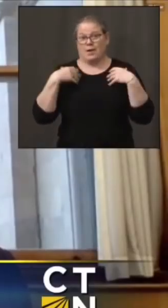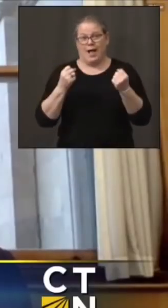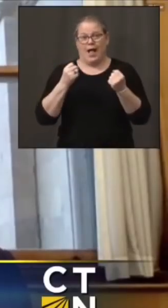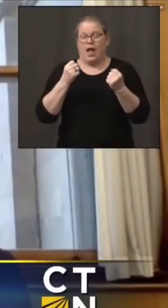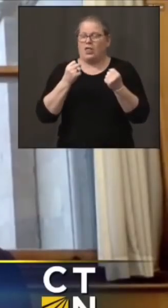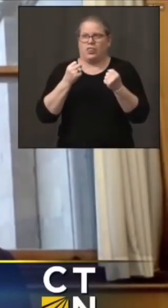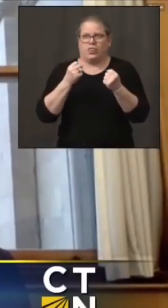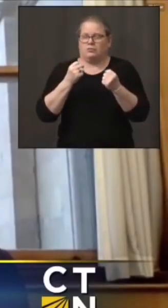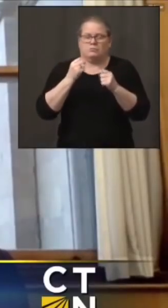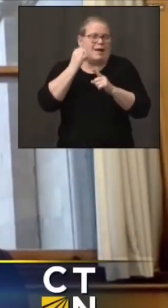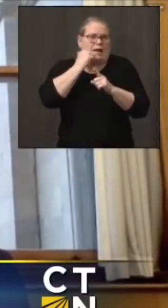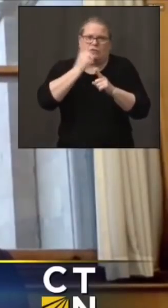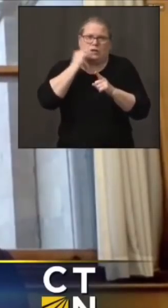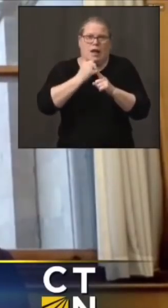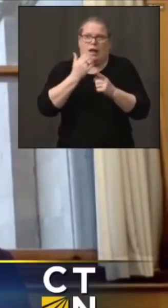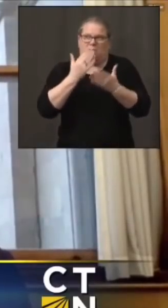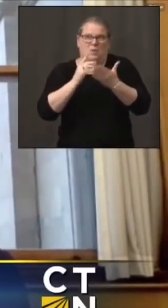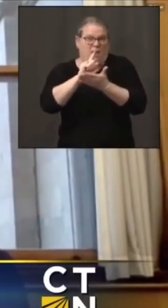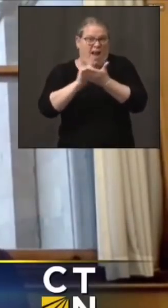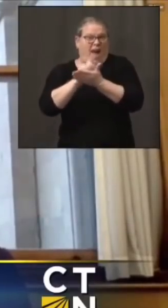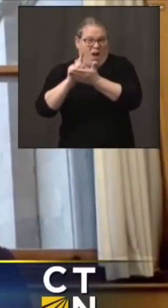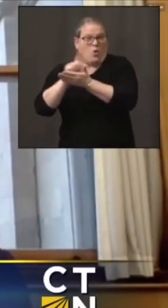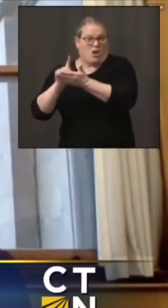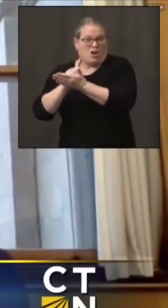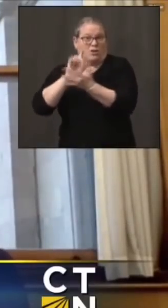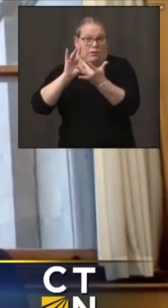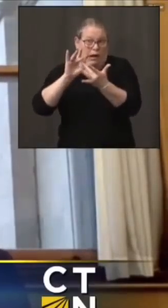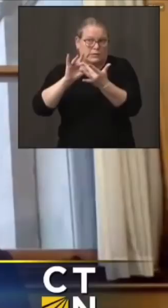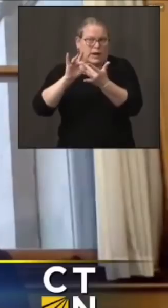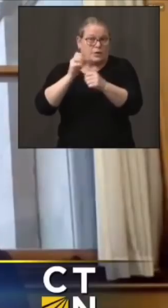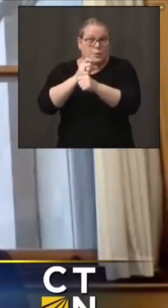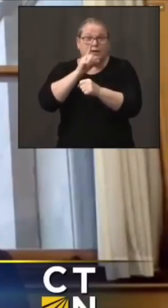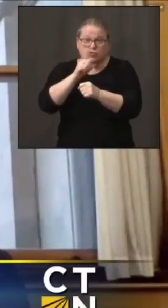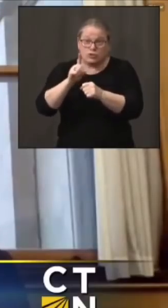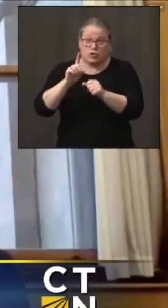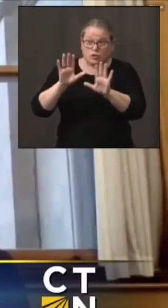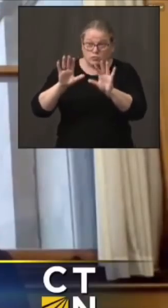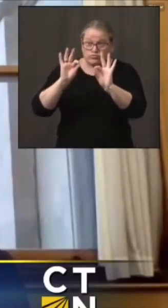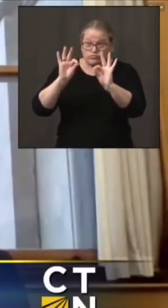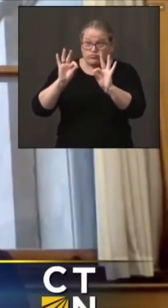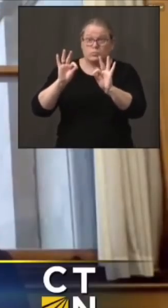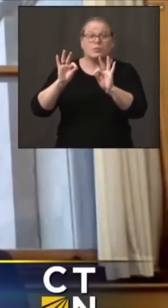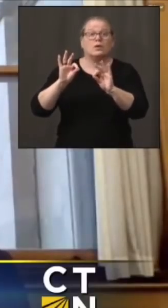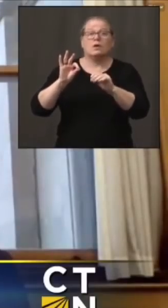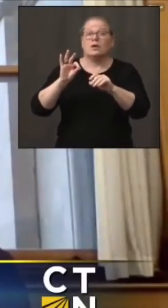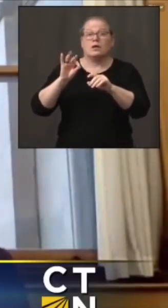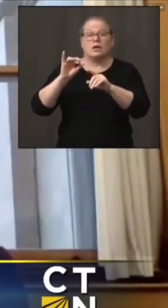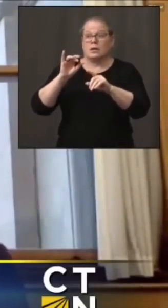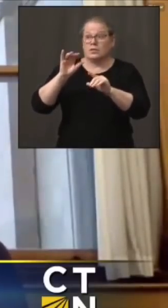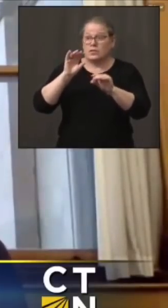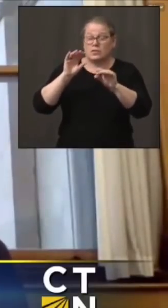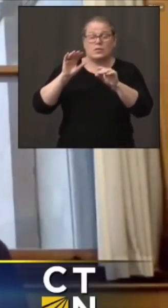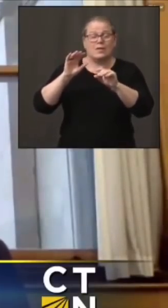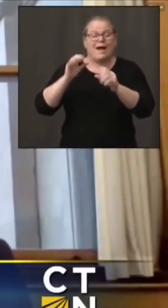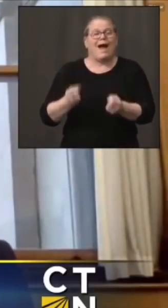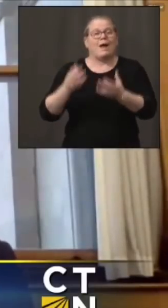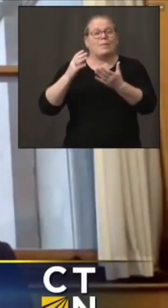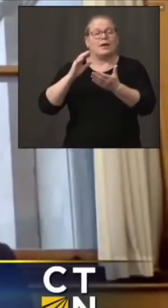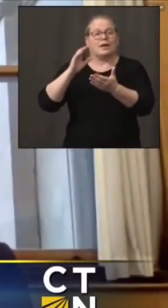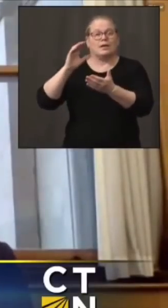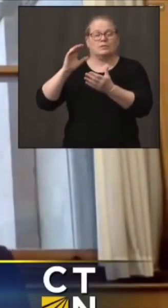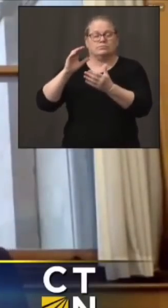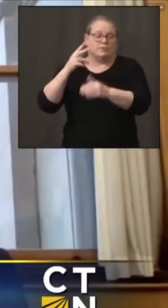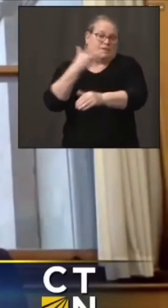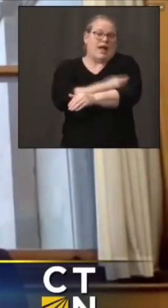not hourly, contact with those providers, making sure that the vaccine doses are being moved around the state to the place where they can most efficiently and quickly